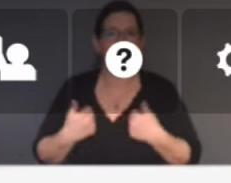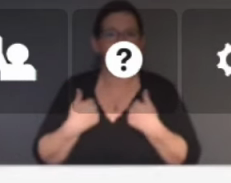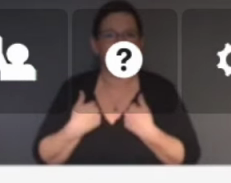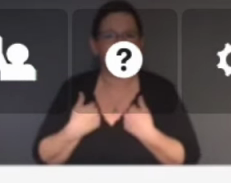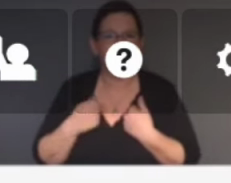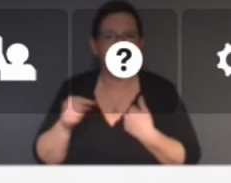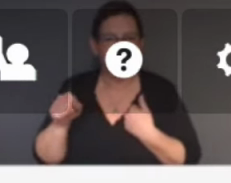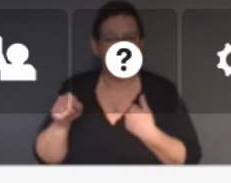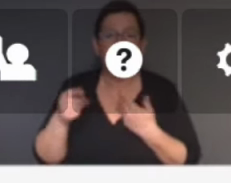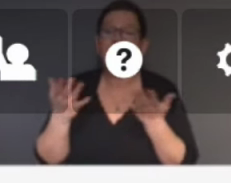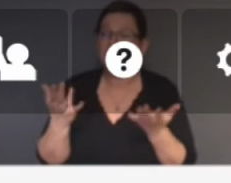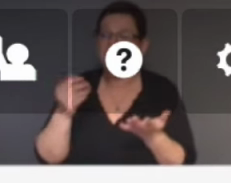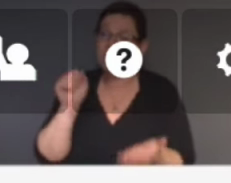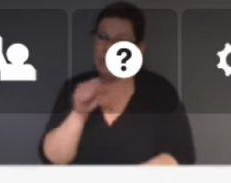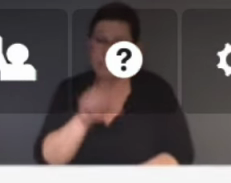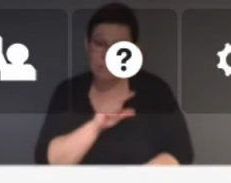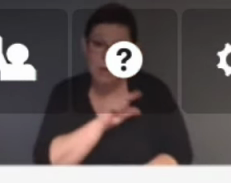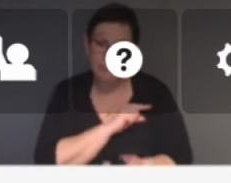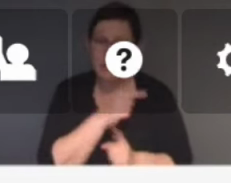in Canada.